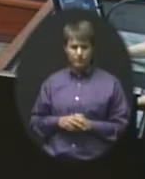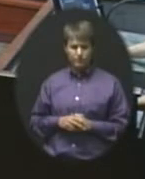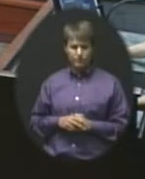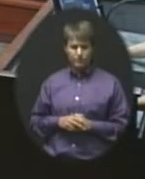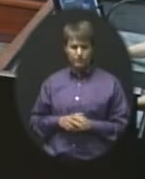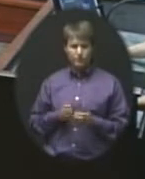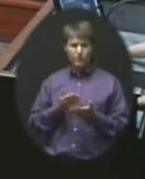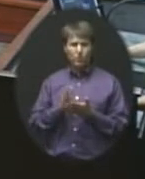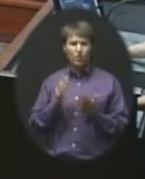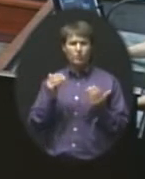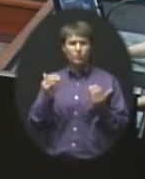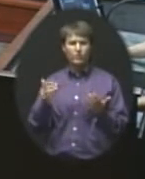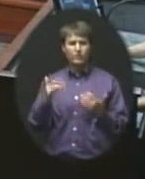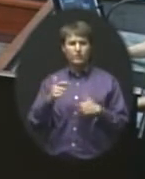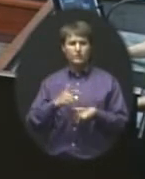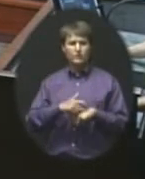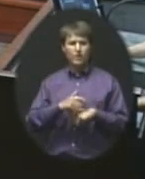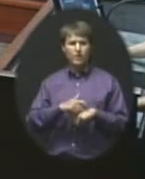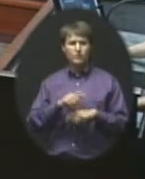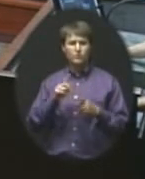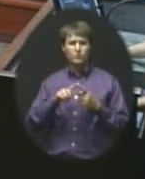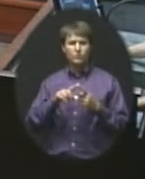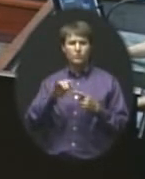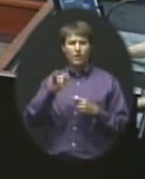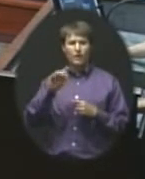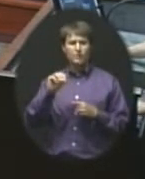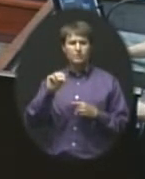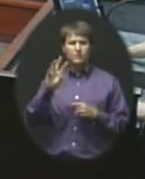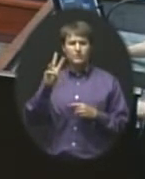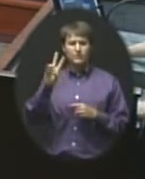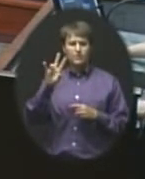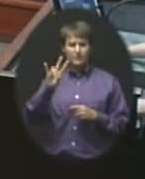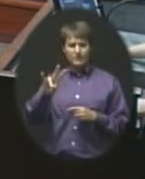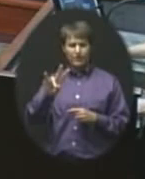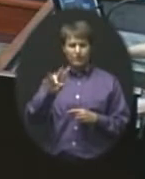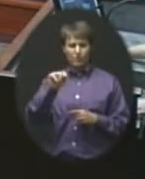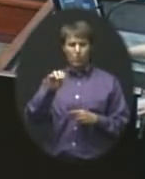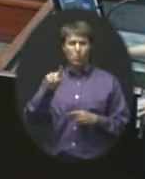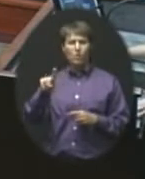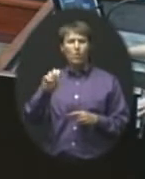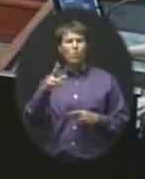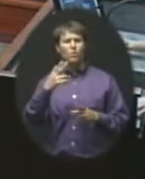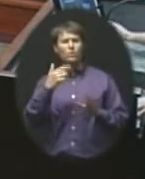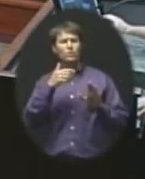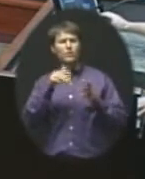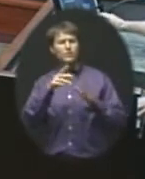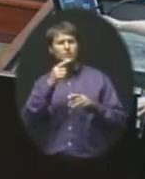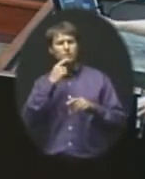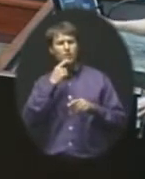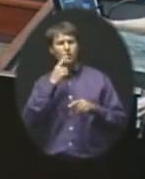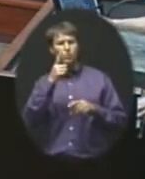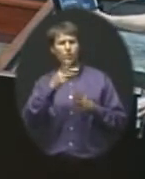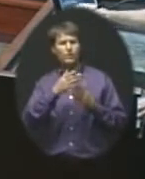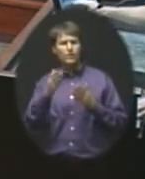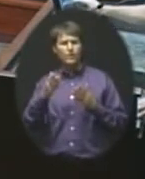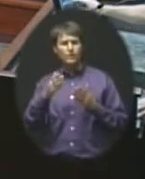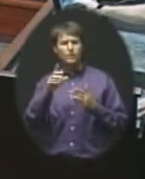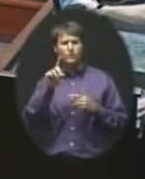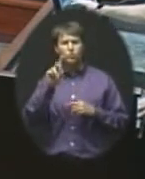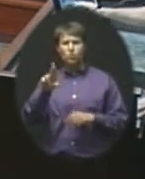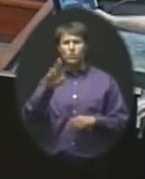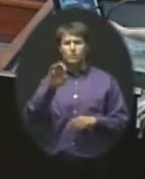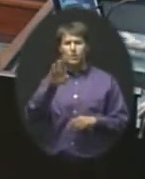All right, moving on at this time to item 7.01. Oh, let me just say one thing, Dr.